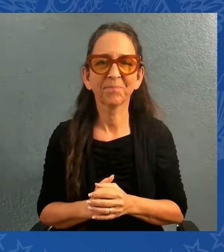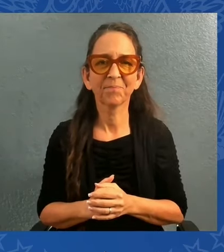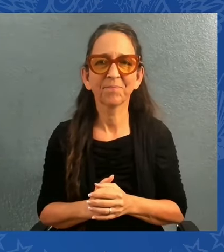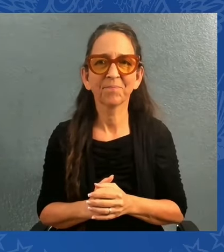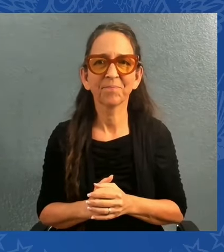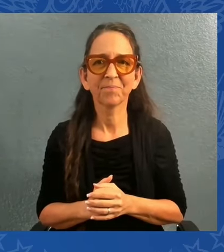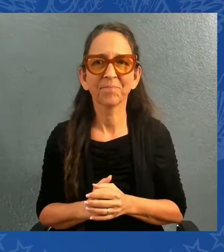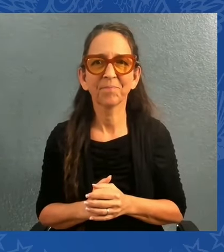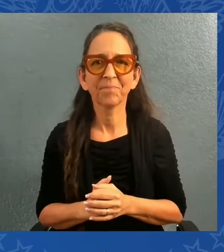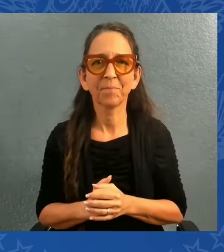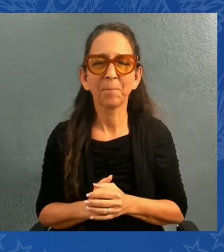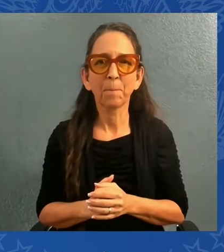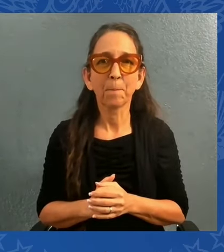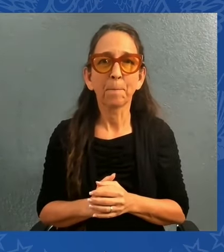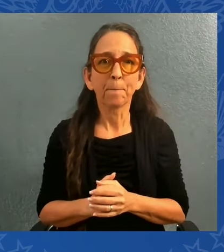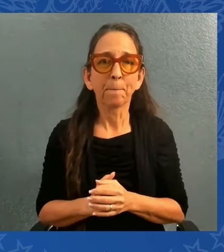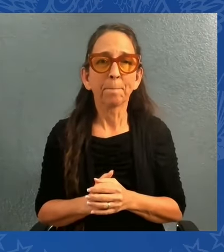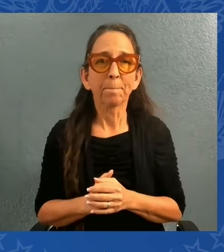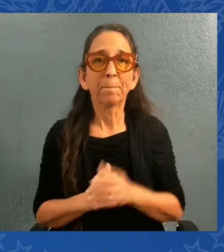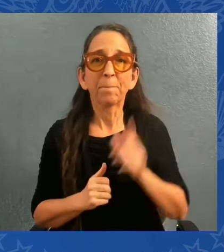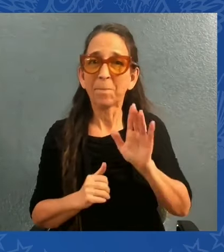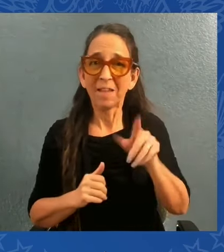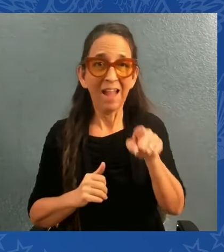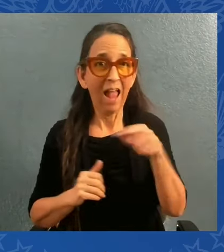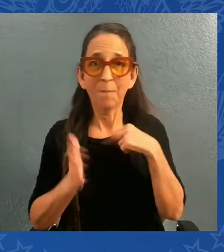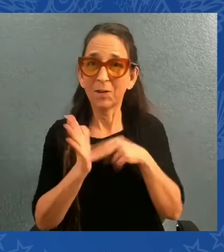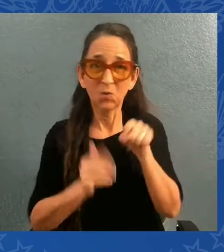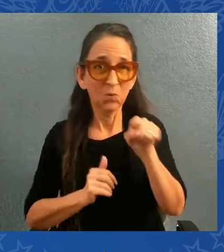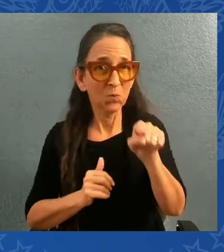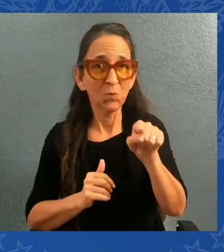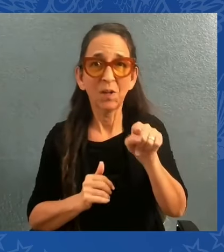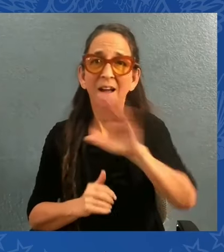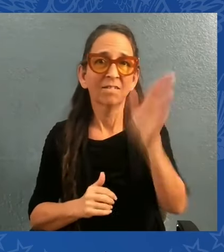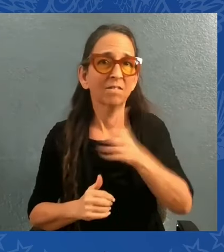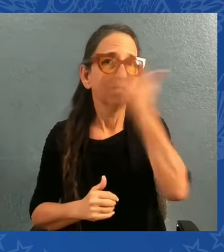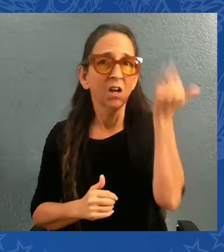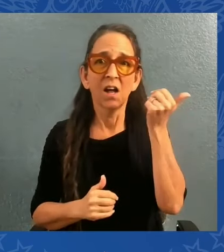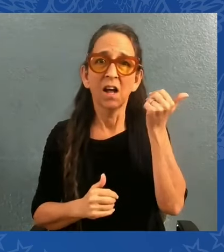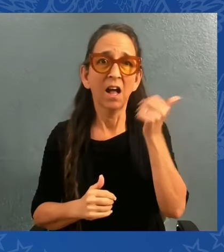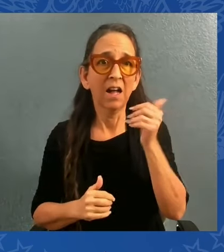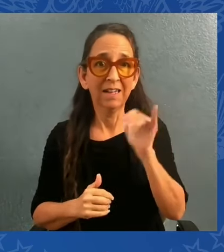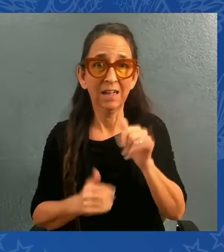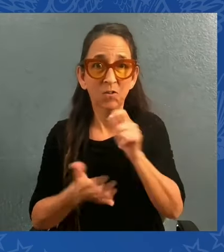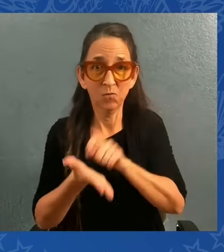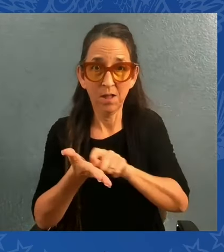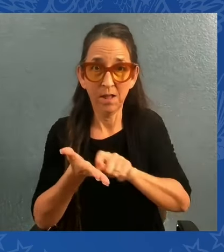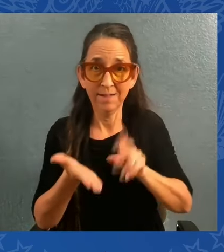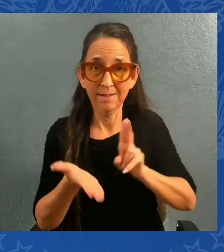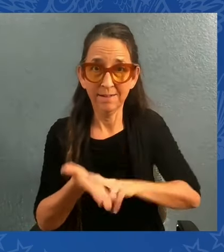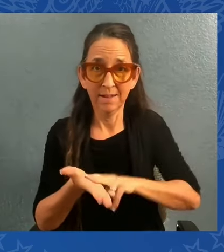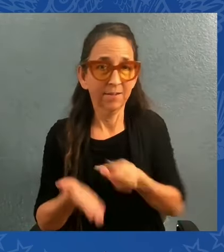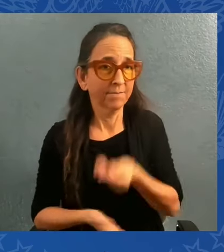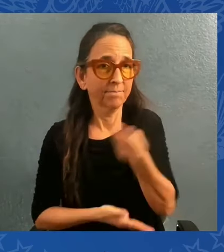I give you a word, I mean this. I'll never forget. After I handed the signing pen, that beautiful young lady